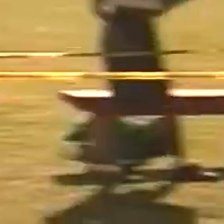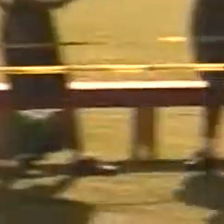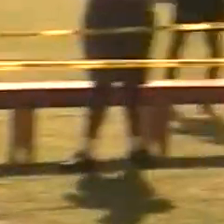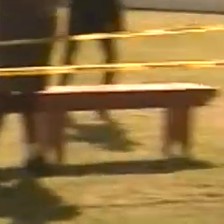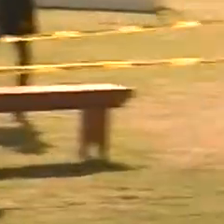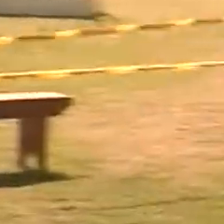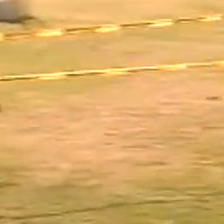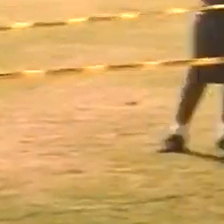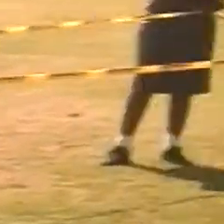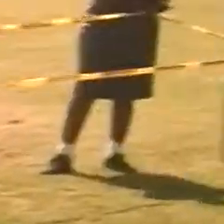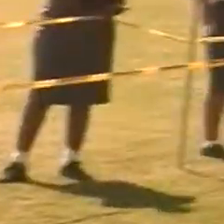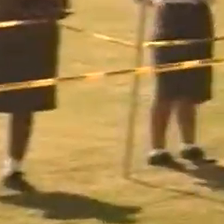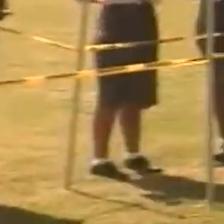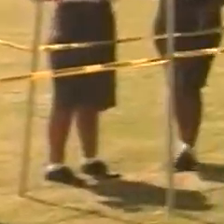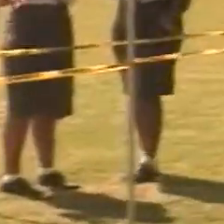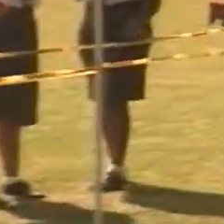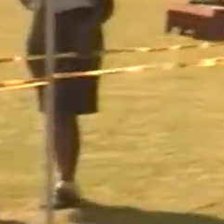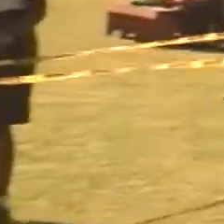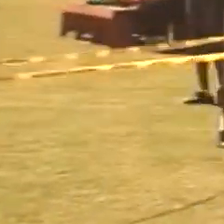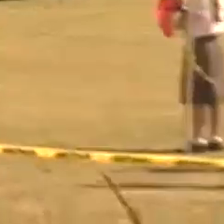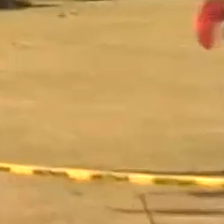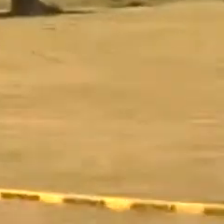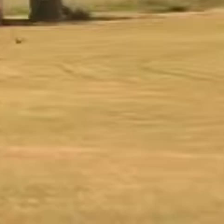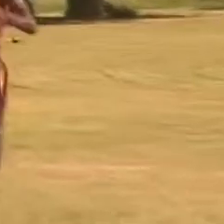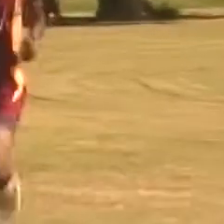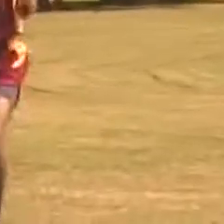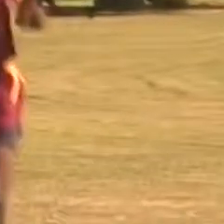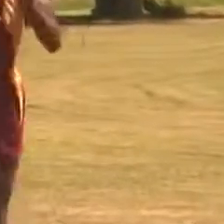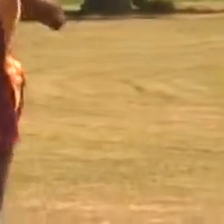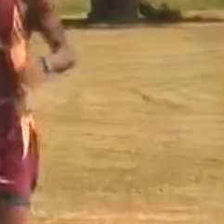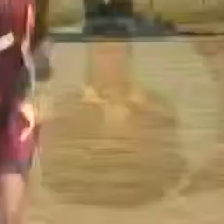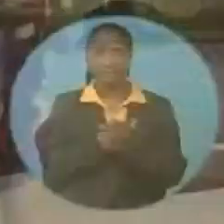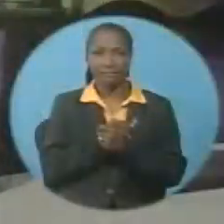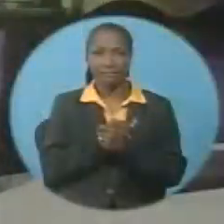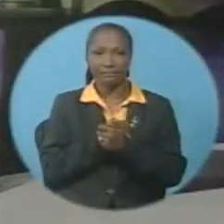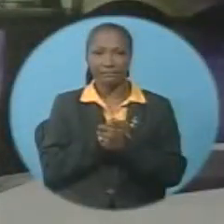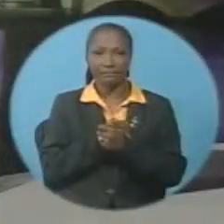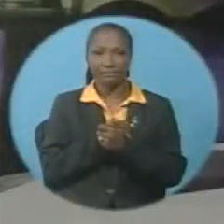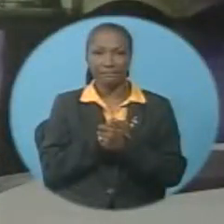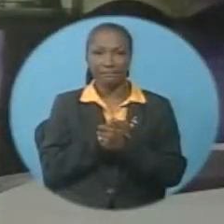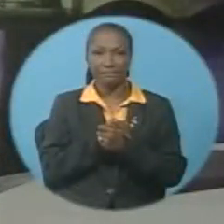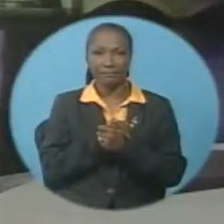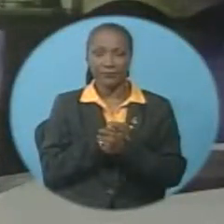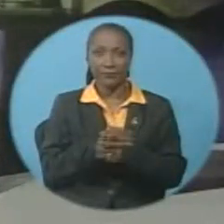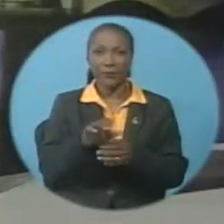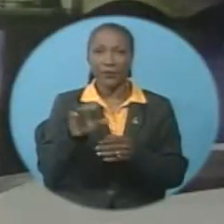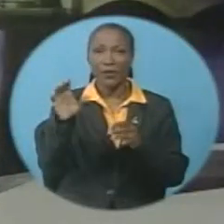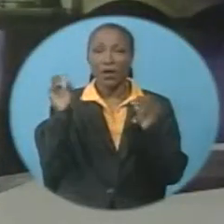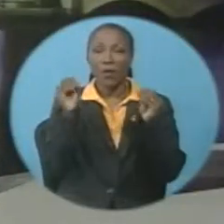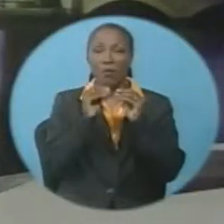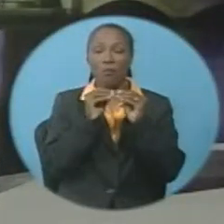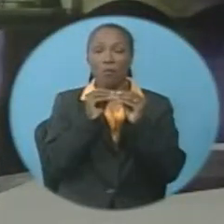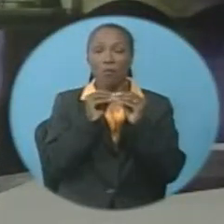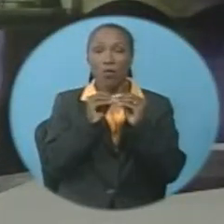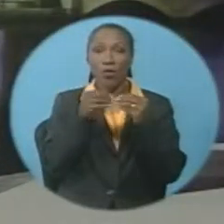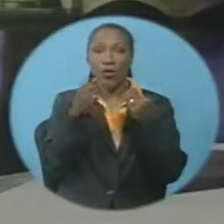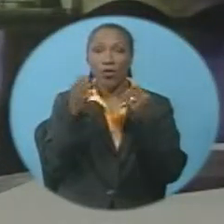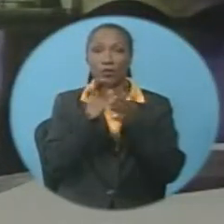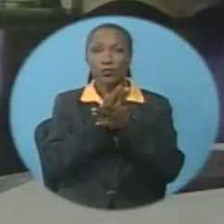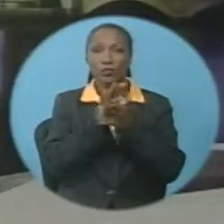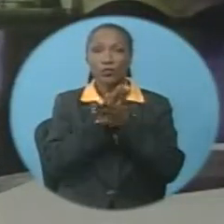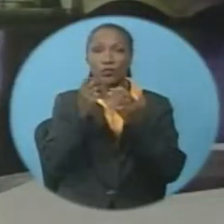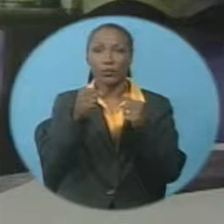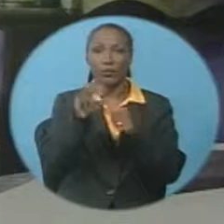Harrison College, and Jenna Franklin of Queen's College, she was second. In more school sports, Combermere are into